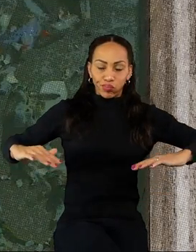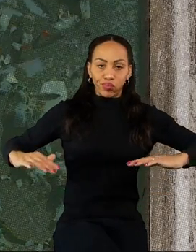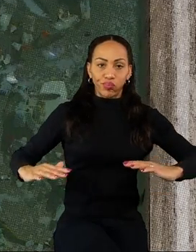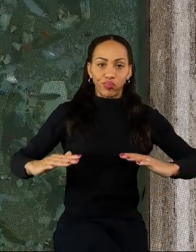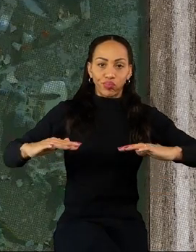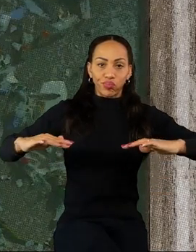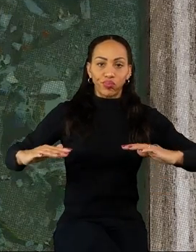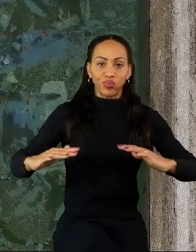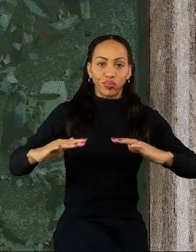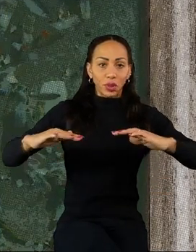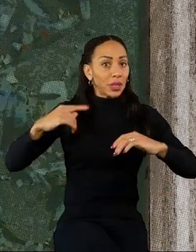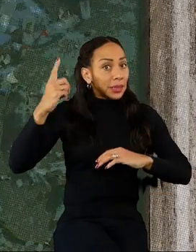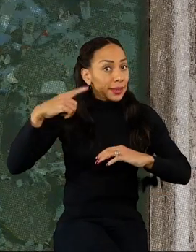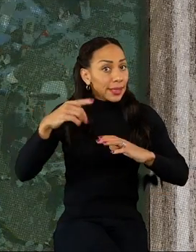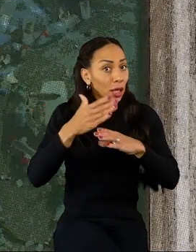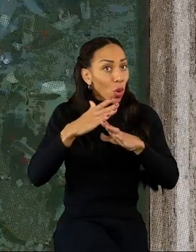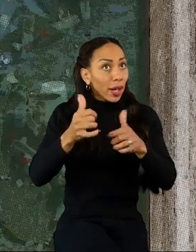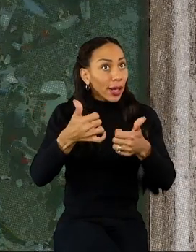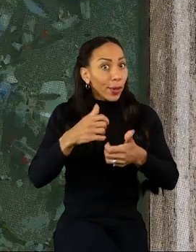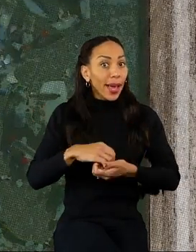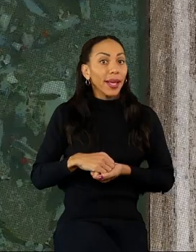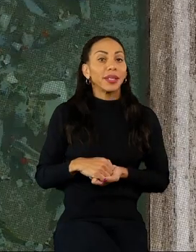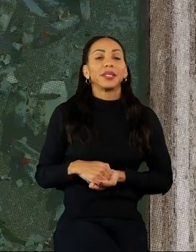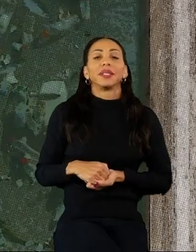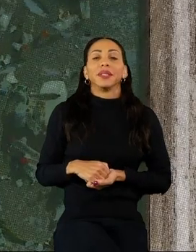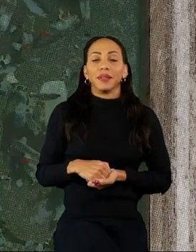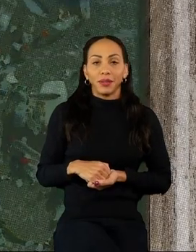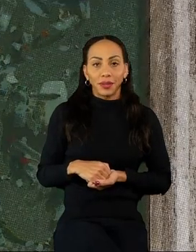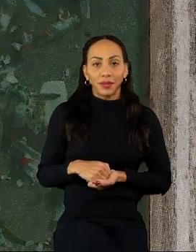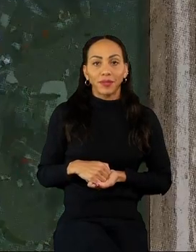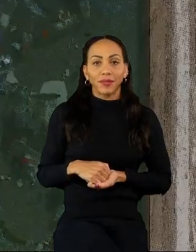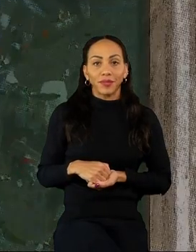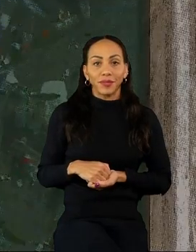The tide appears to come in. Is the sound working okay for you?